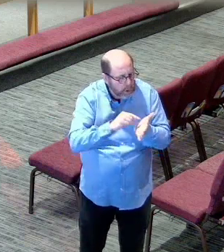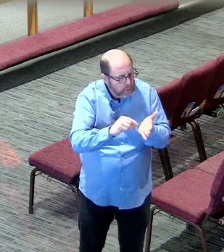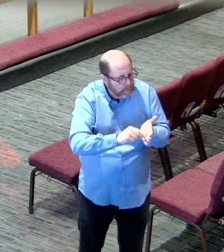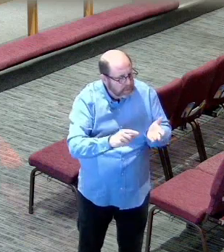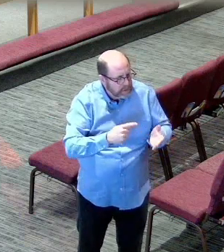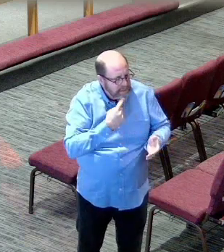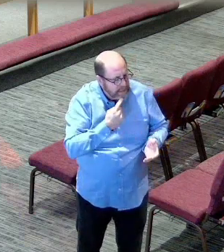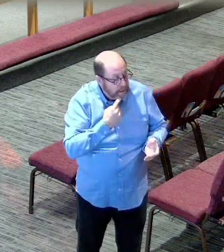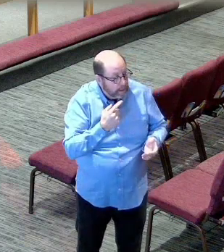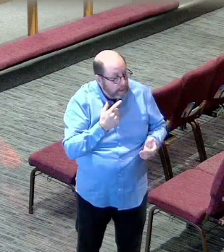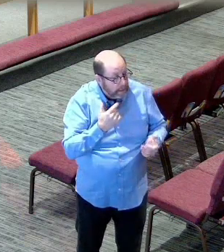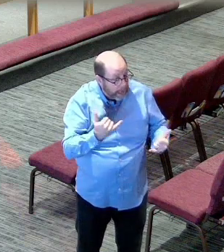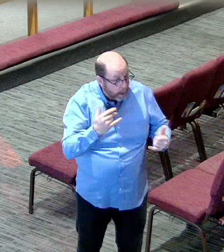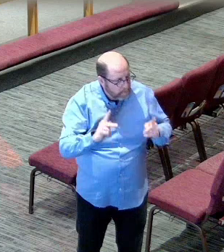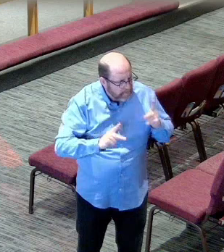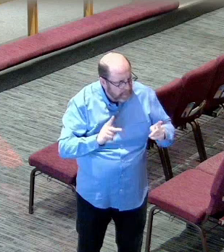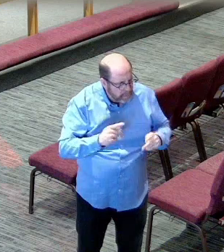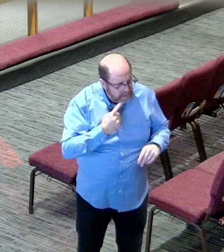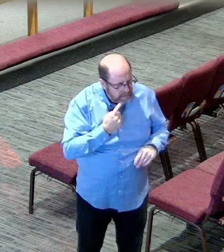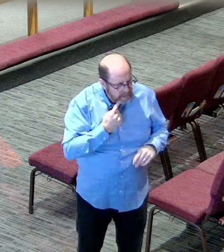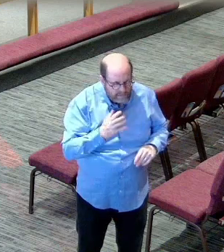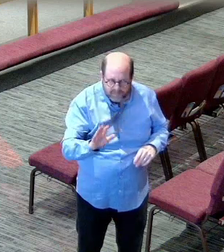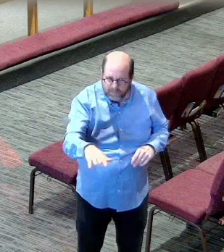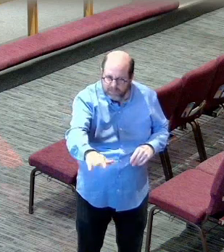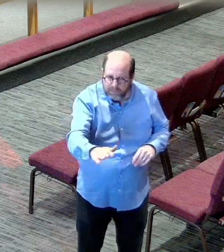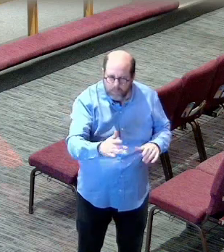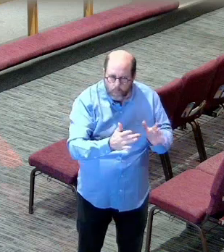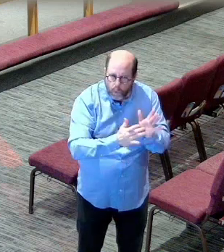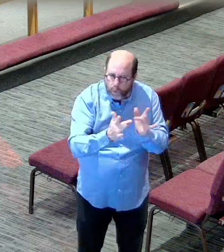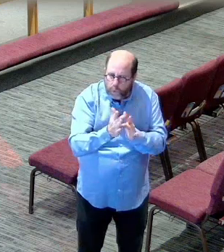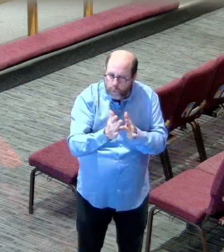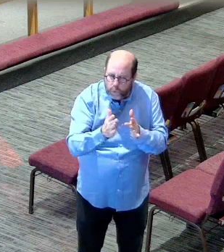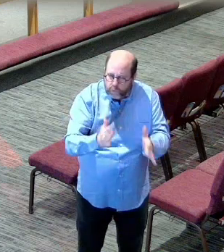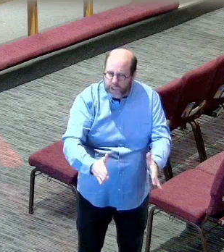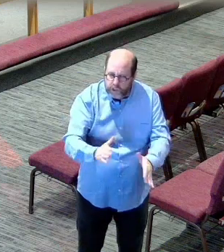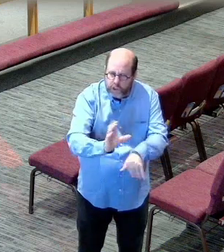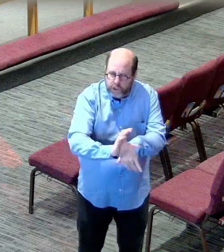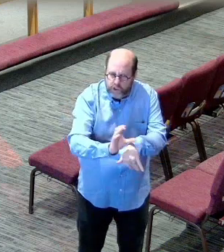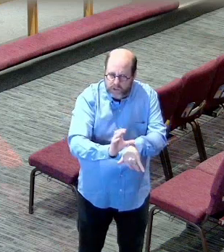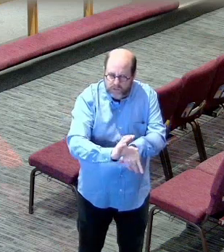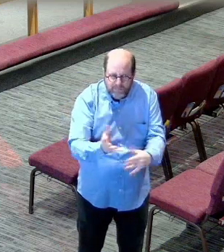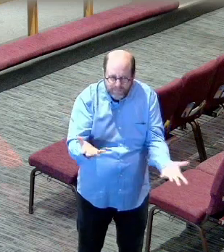what does the Christian church really stand for?